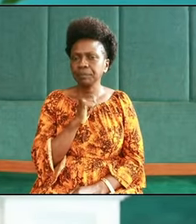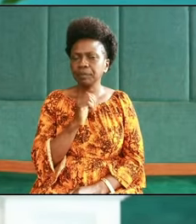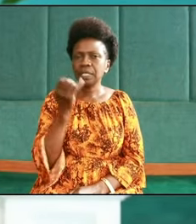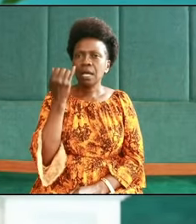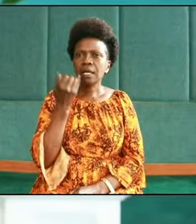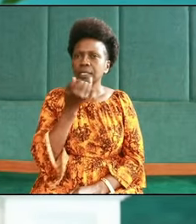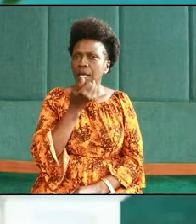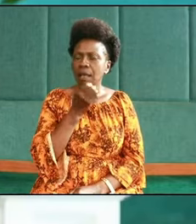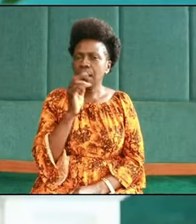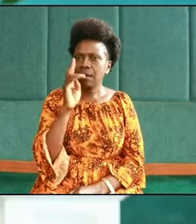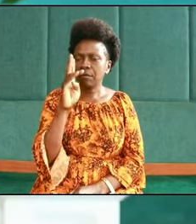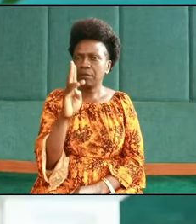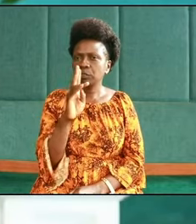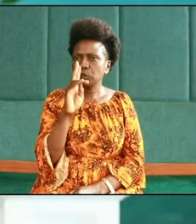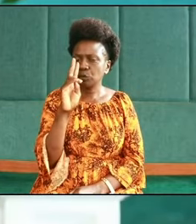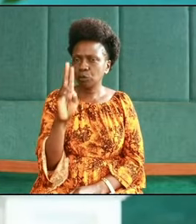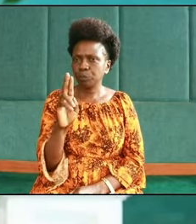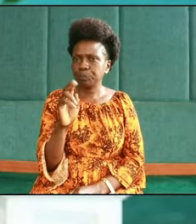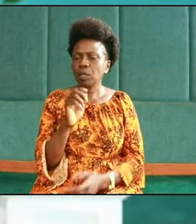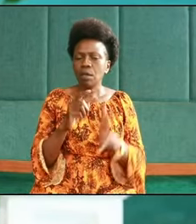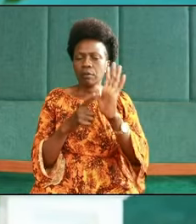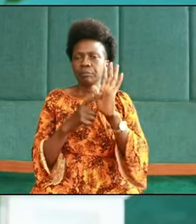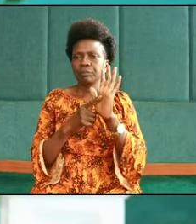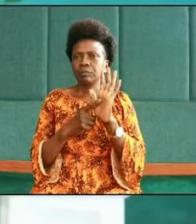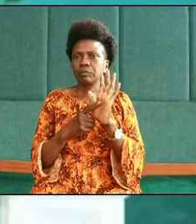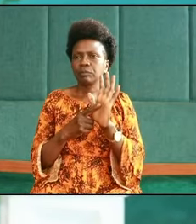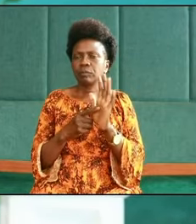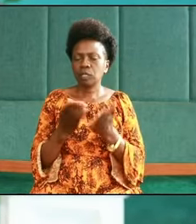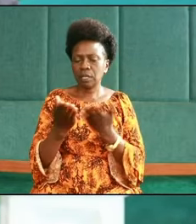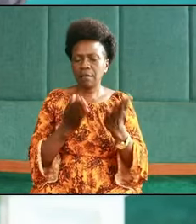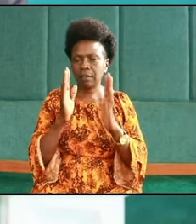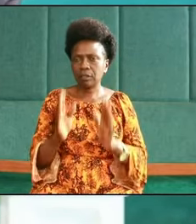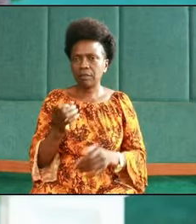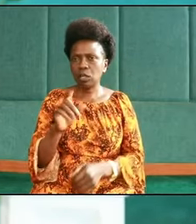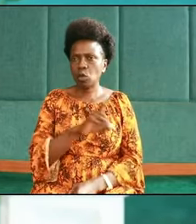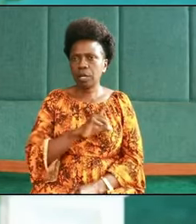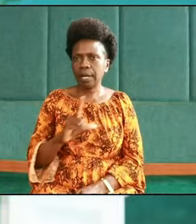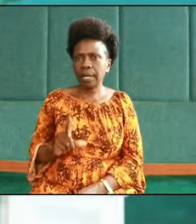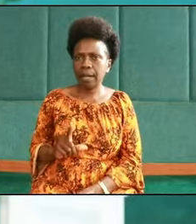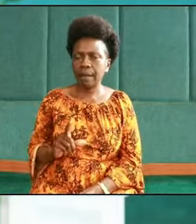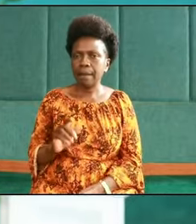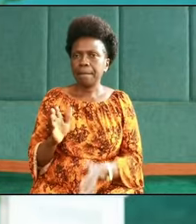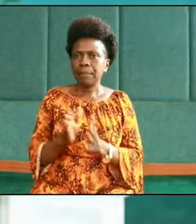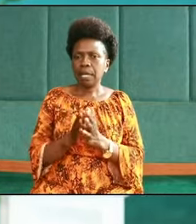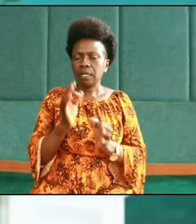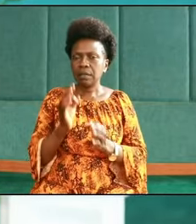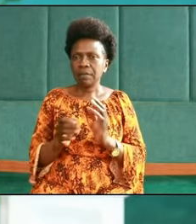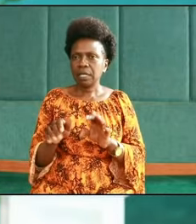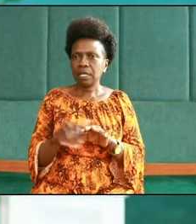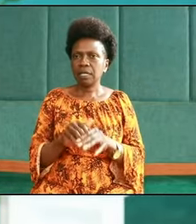4. Isaiah points to the servant of the Lord. And even